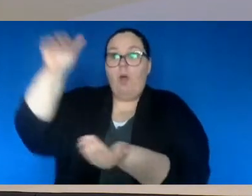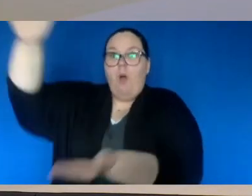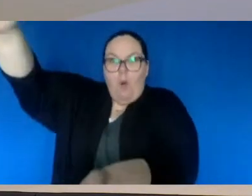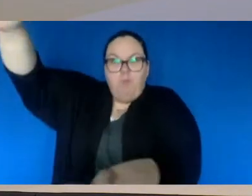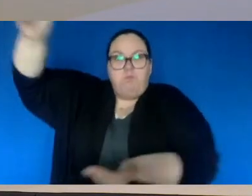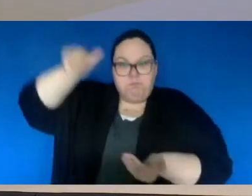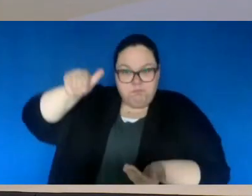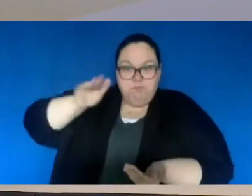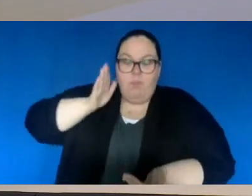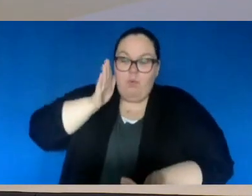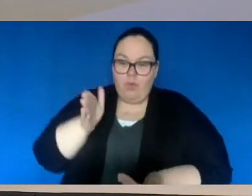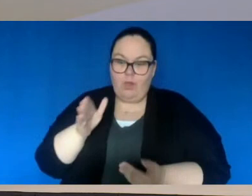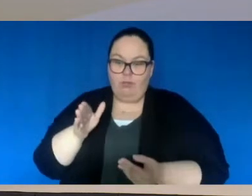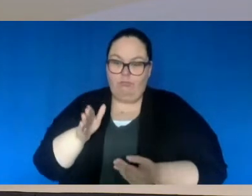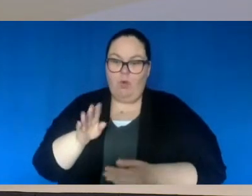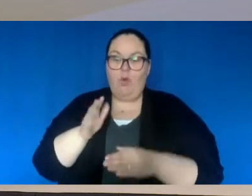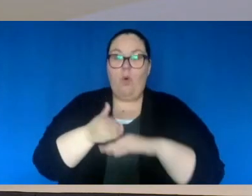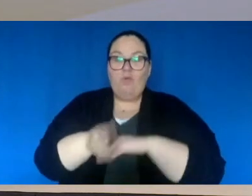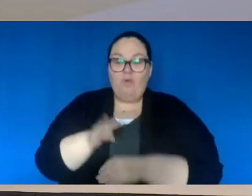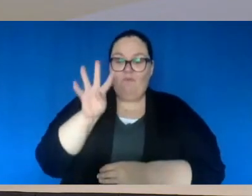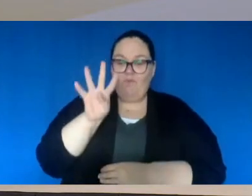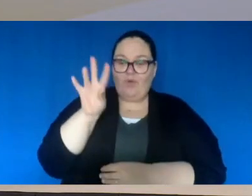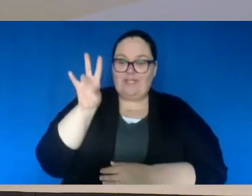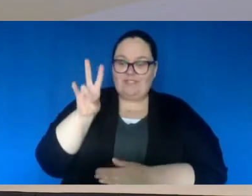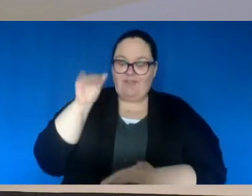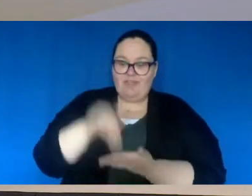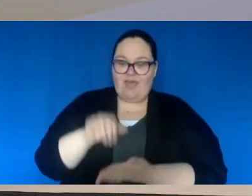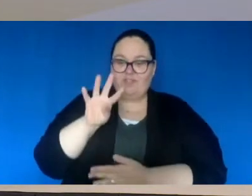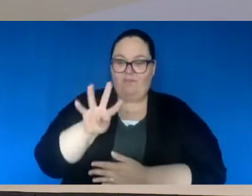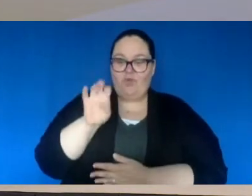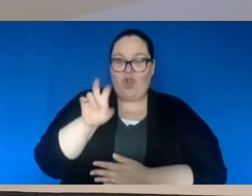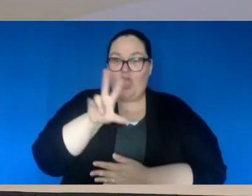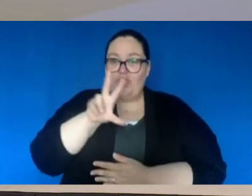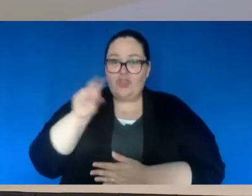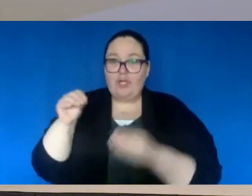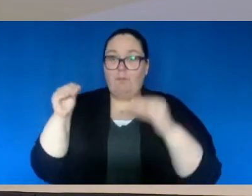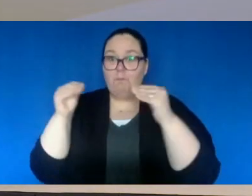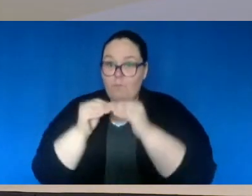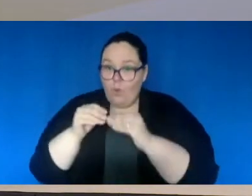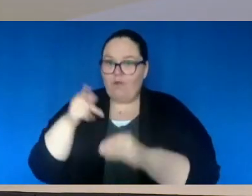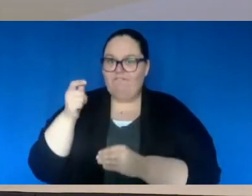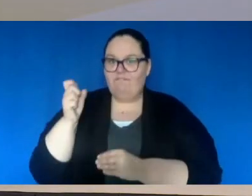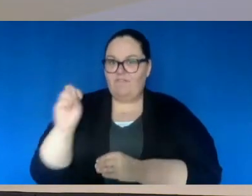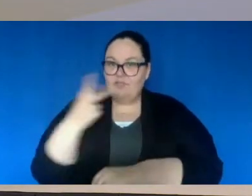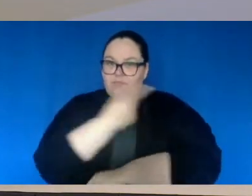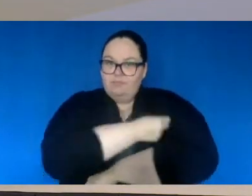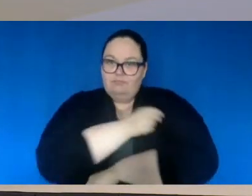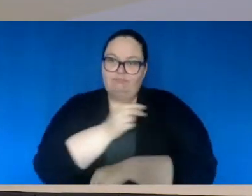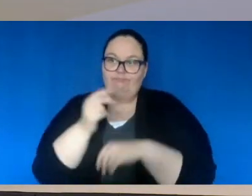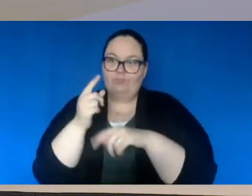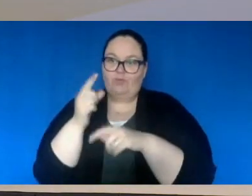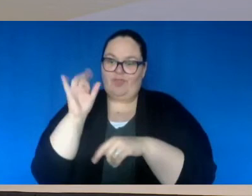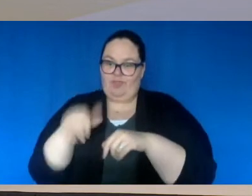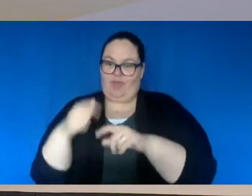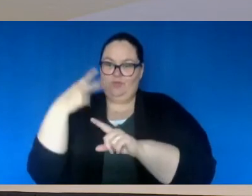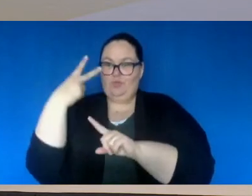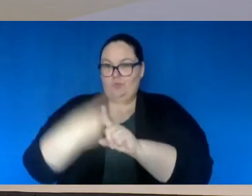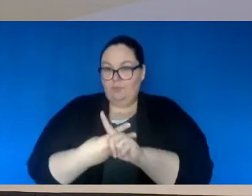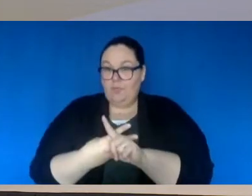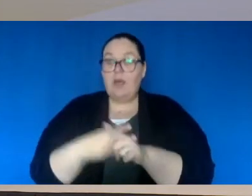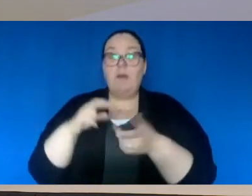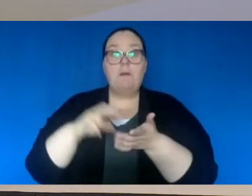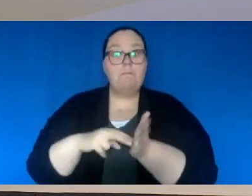an additional 47,430 doses over this 2-month period. This increase in supply will result